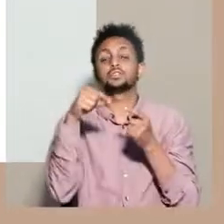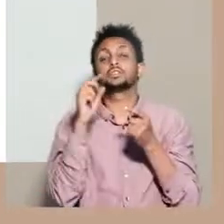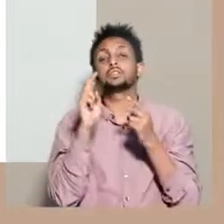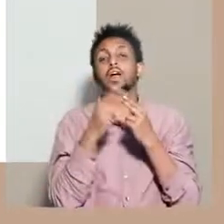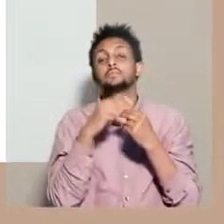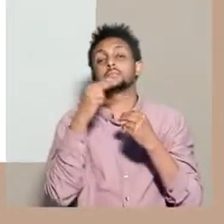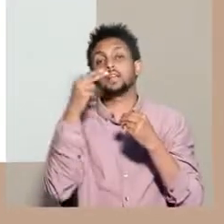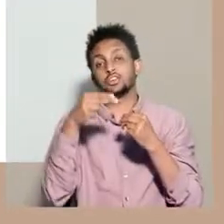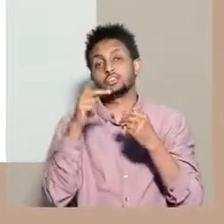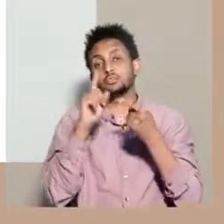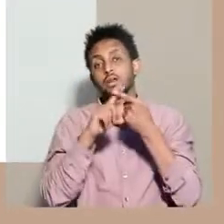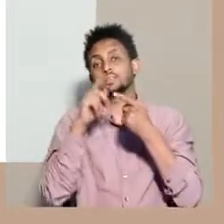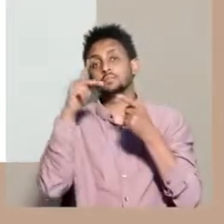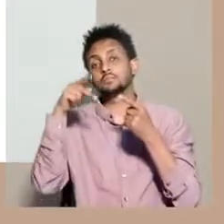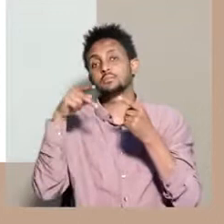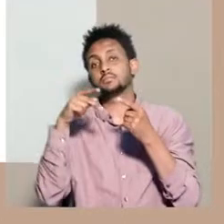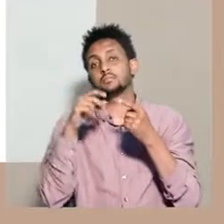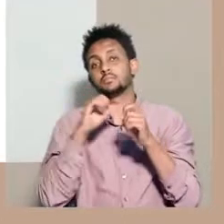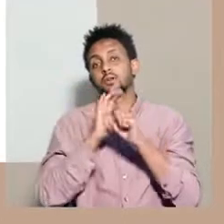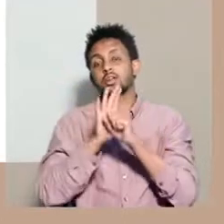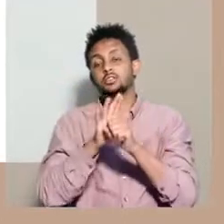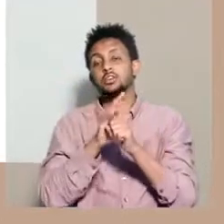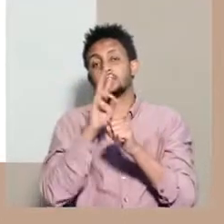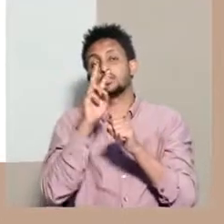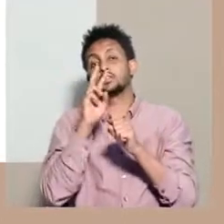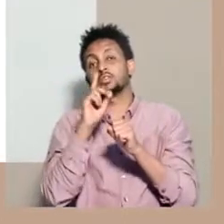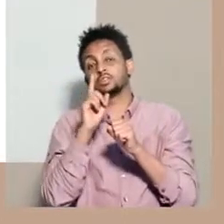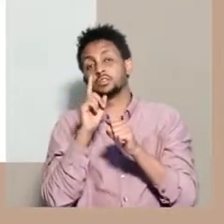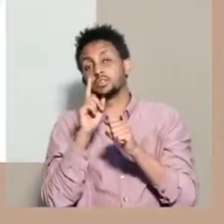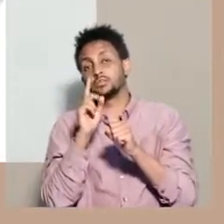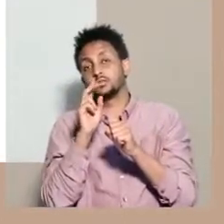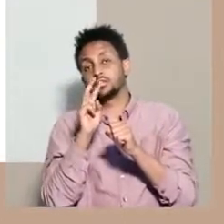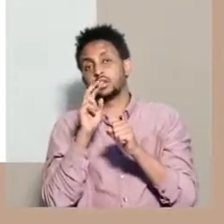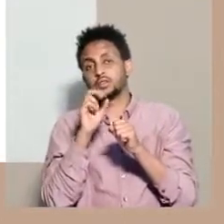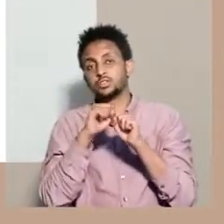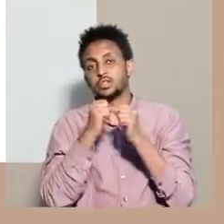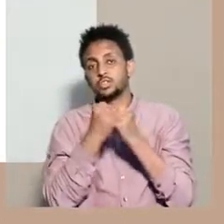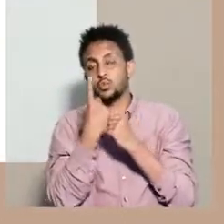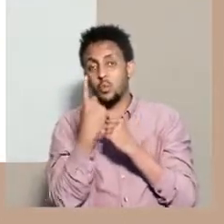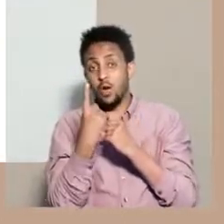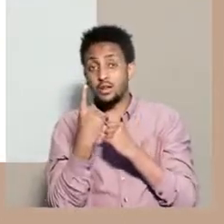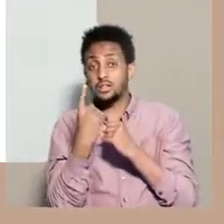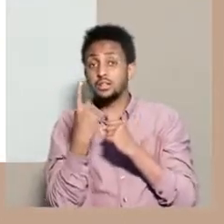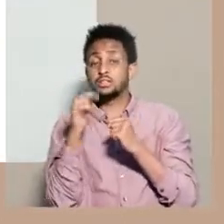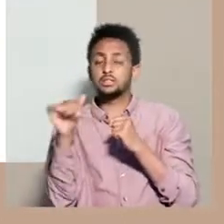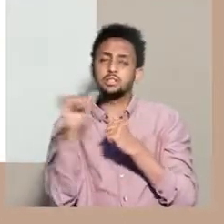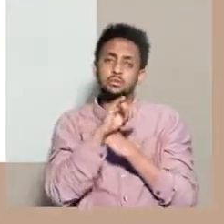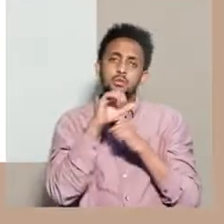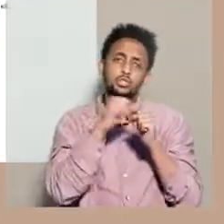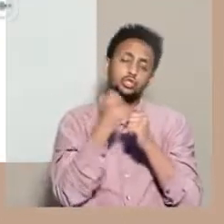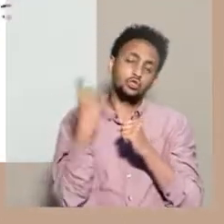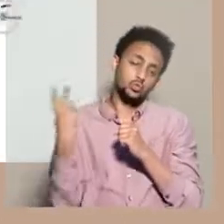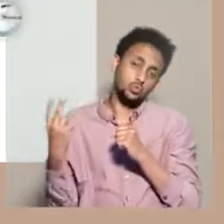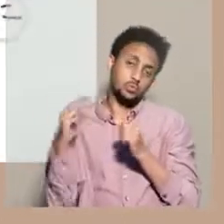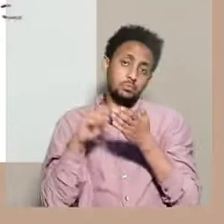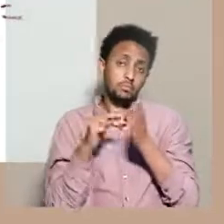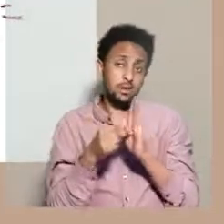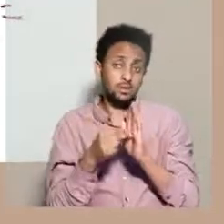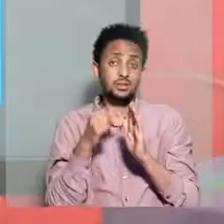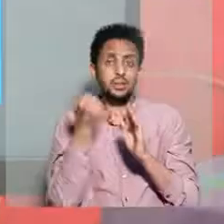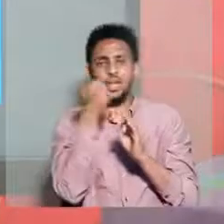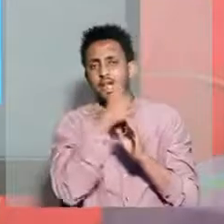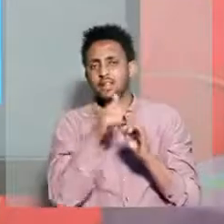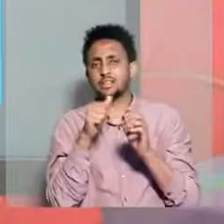h plus pressure p over density rho at section 1 is the same as at section 2. Meaning at